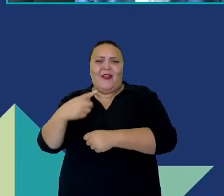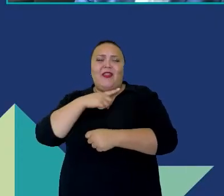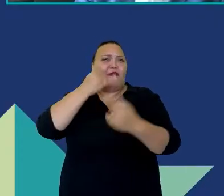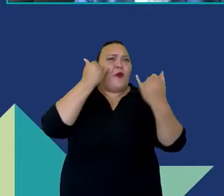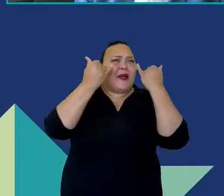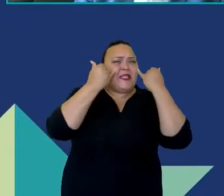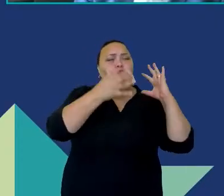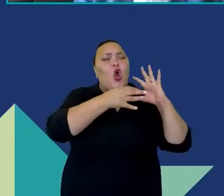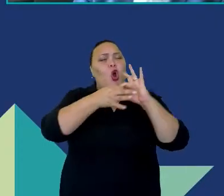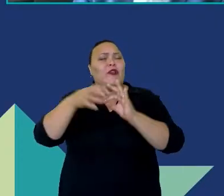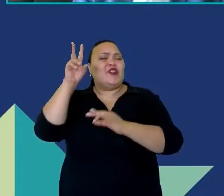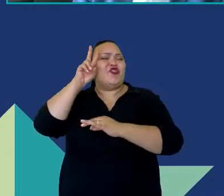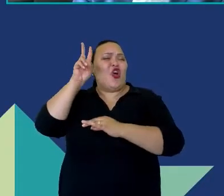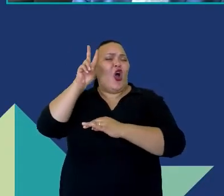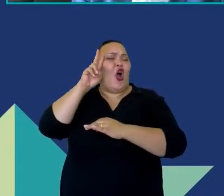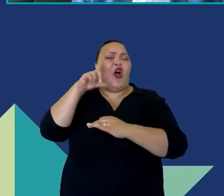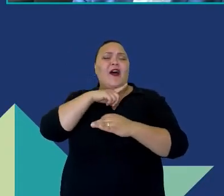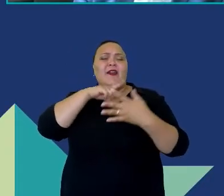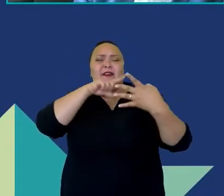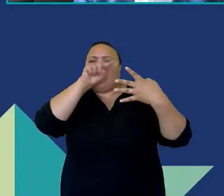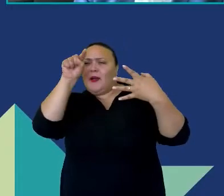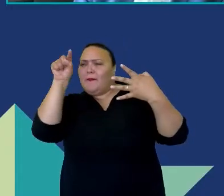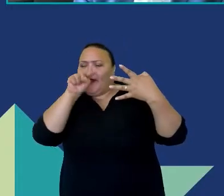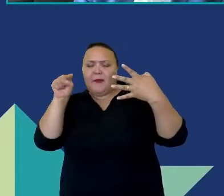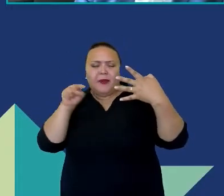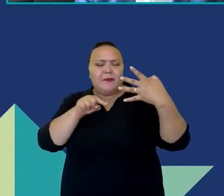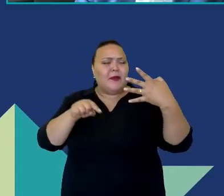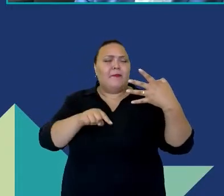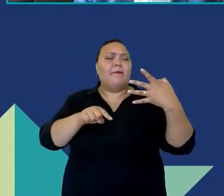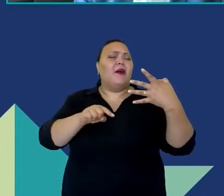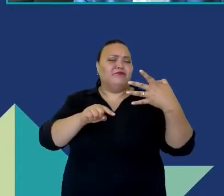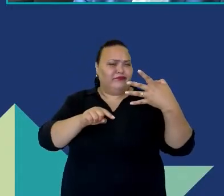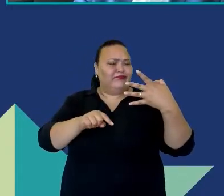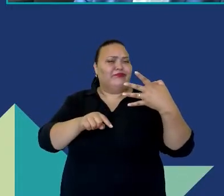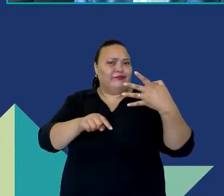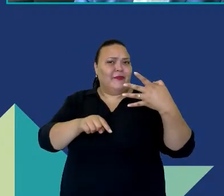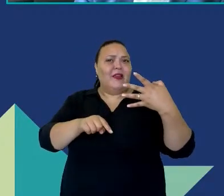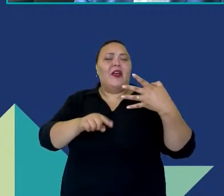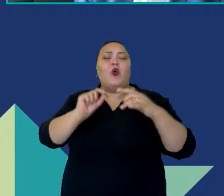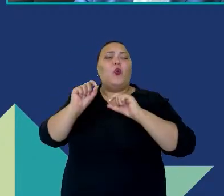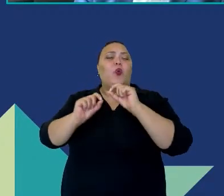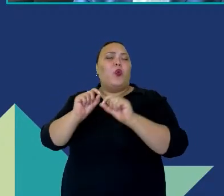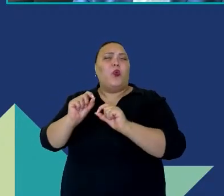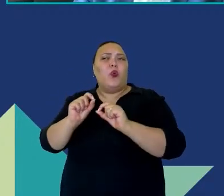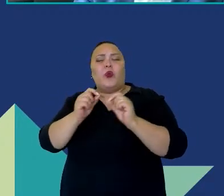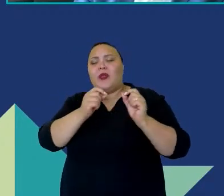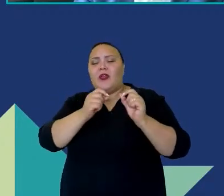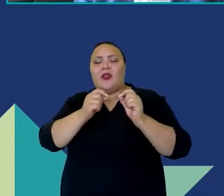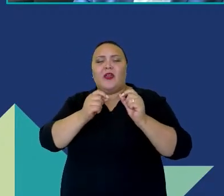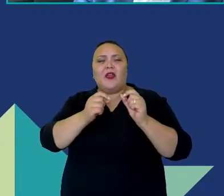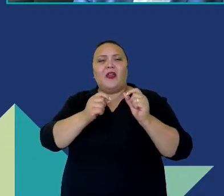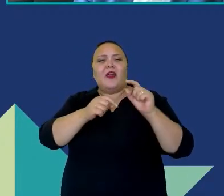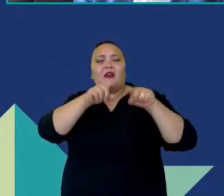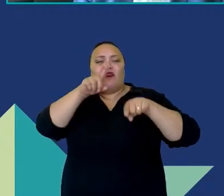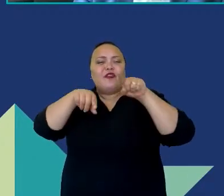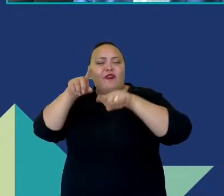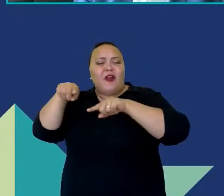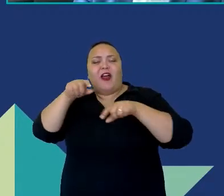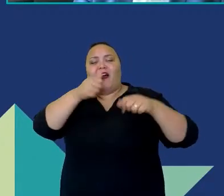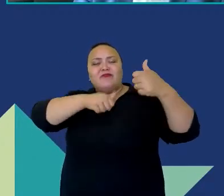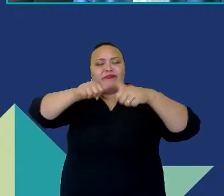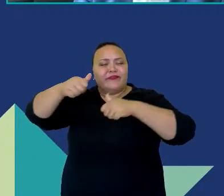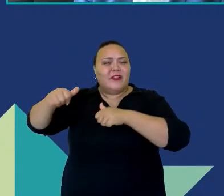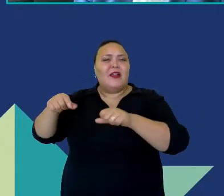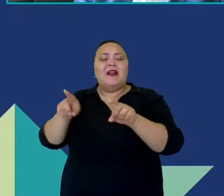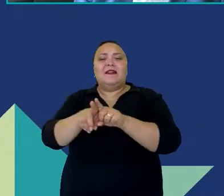well. This is also Codelco, where you have the actual cross-section of the dam, and very important, the